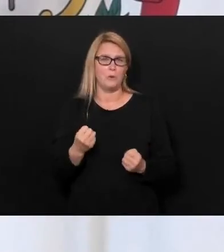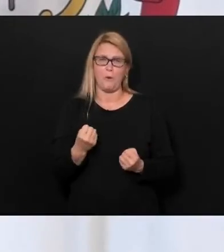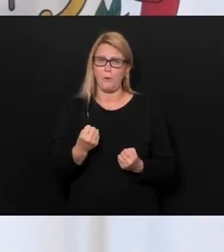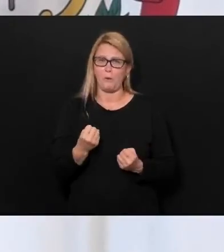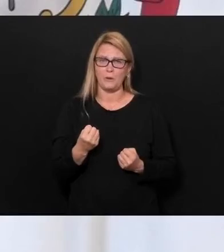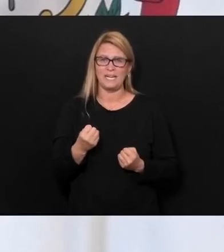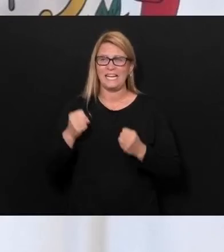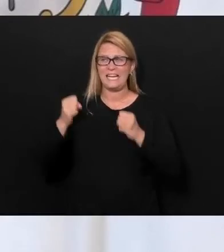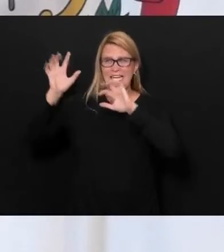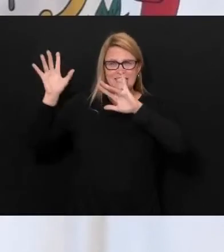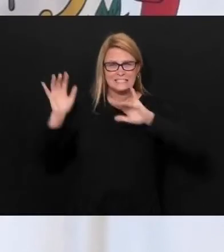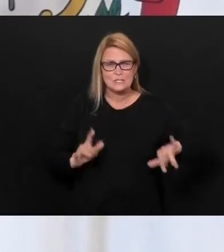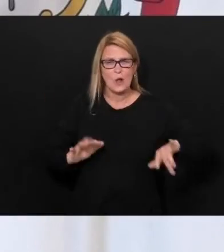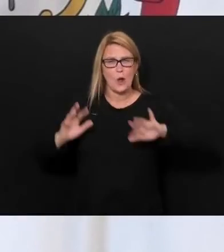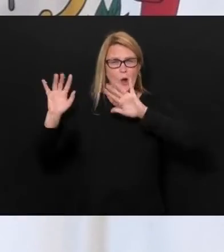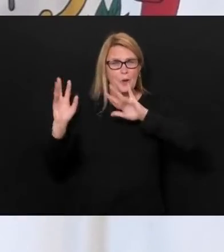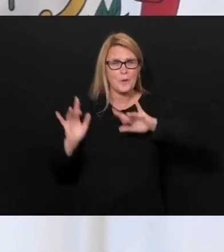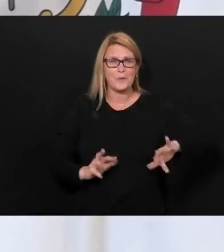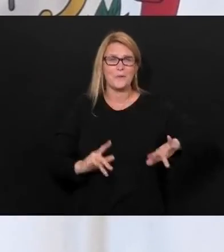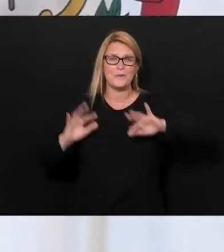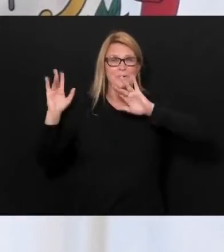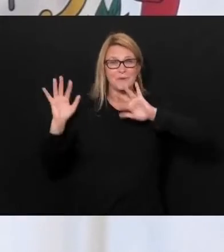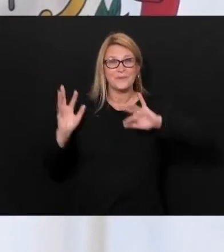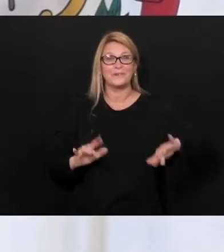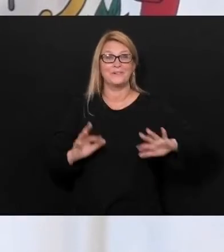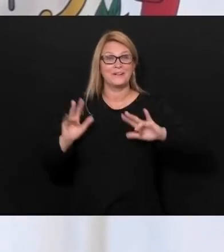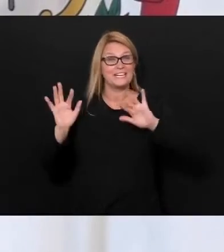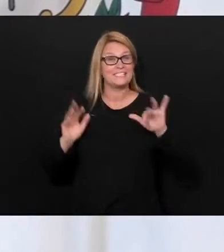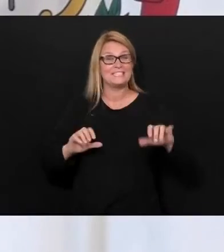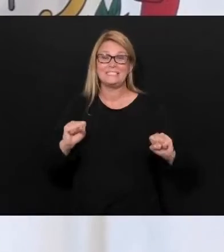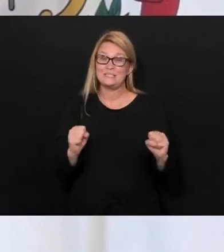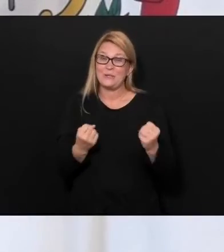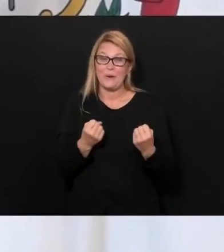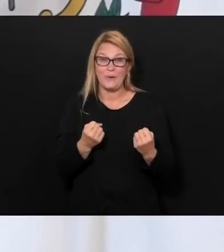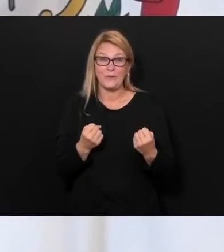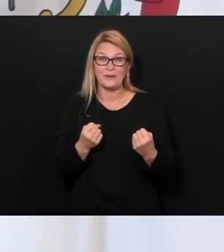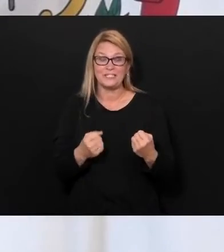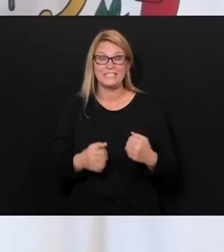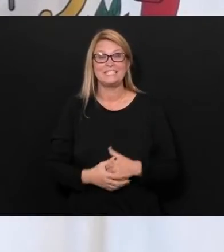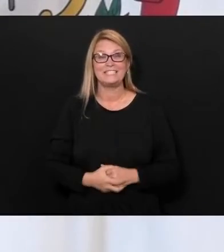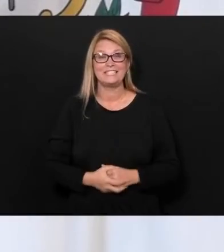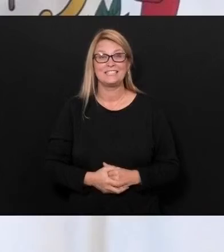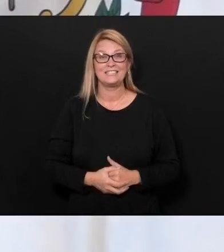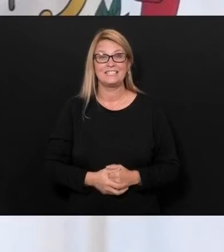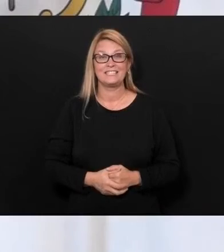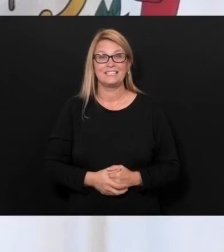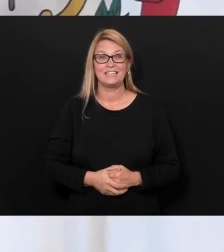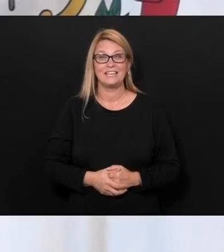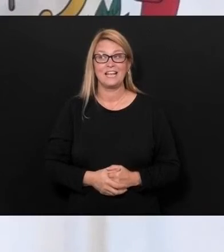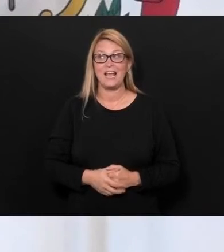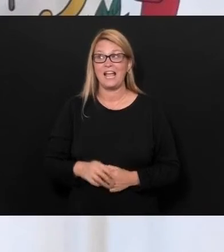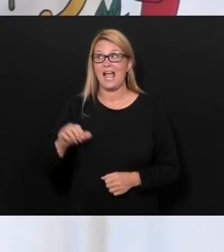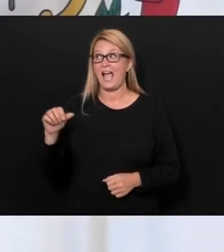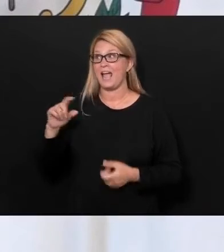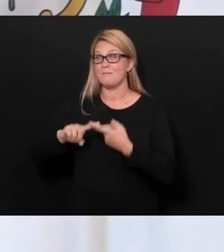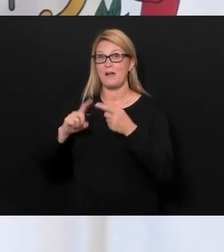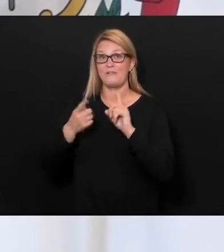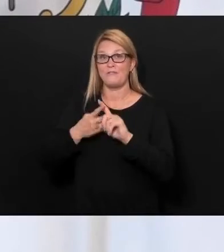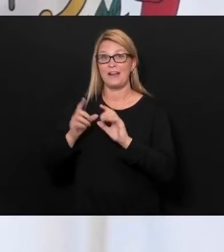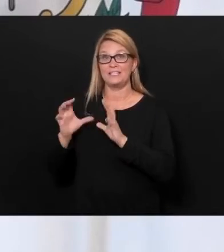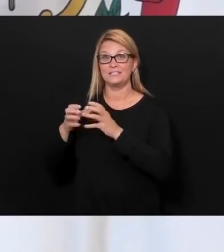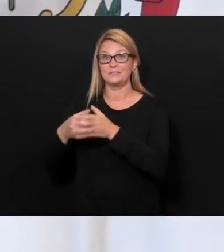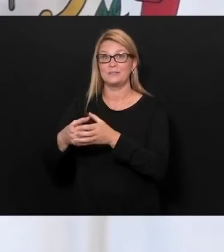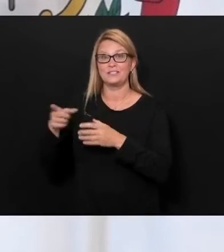there was snow like crazy on the ground, and it was snowing. I mean, it was really snowing. And they were supposed to meet us at the Pheasant